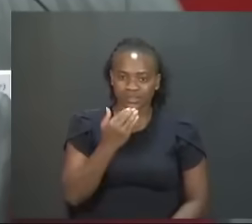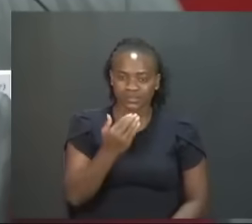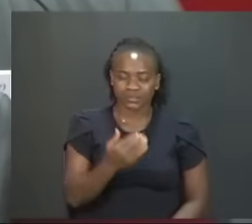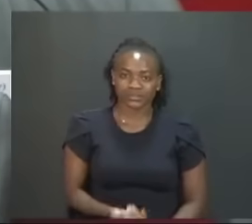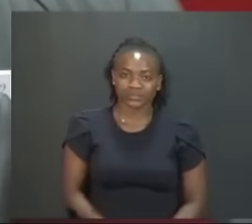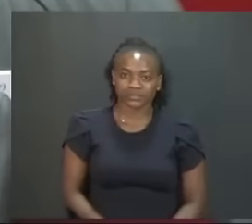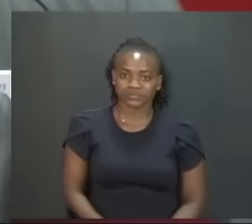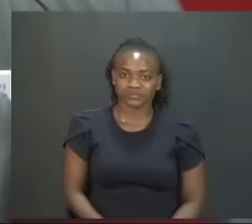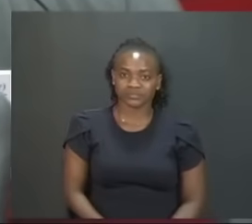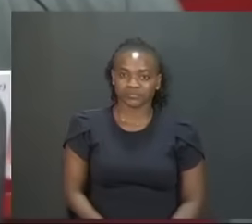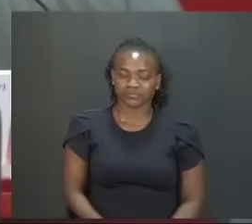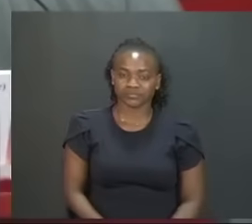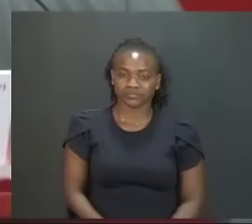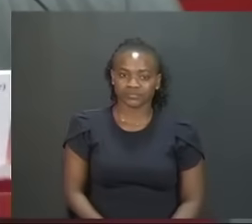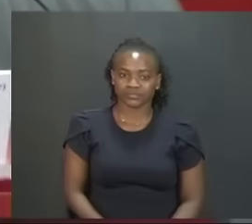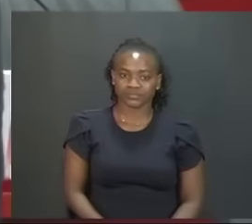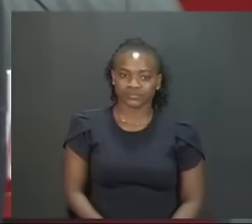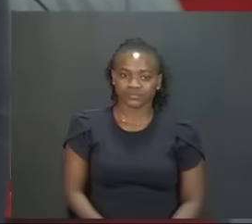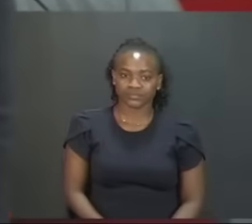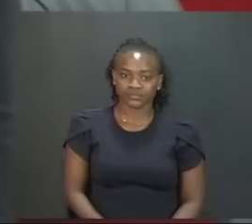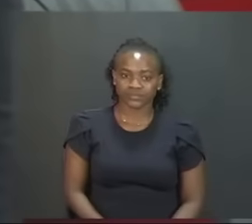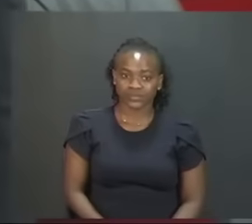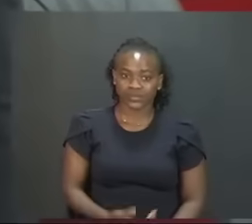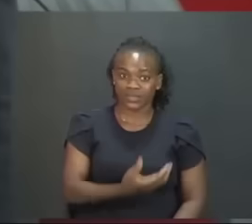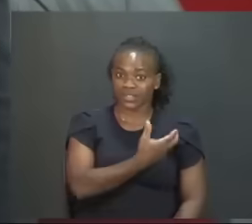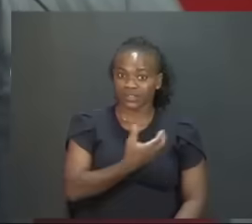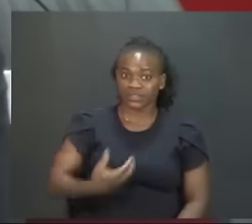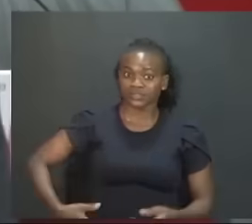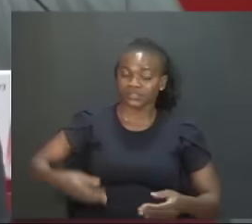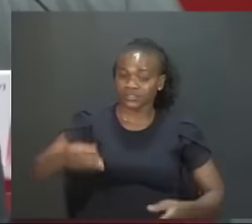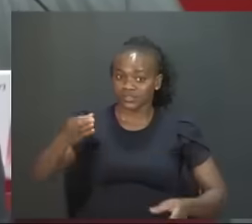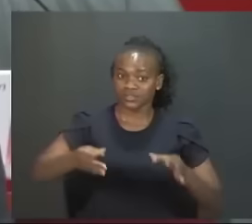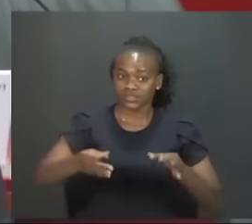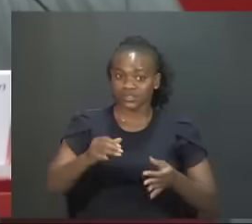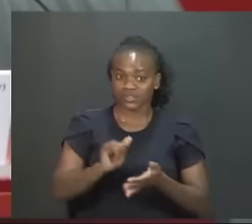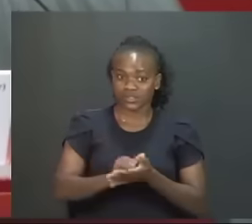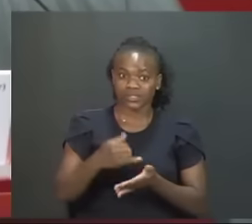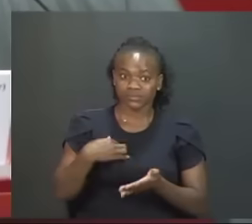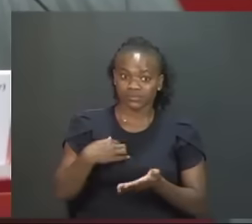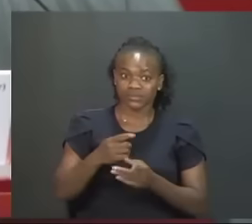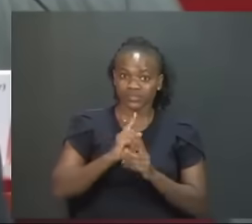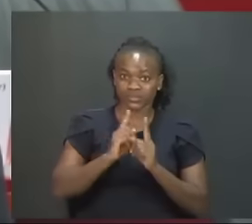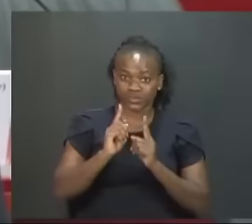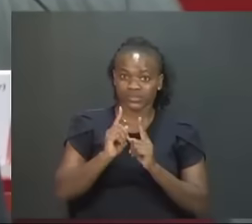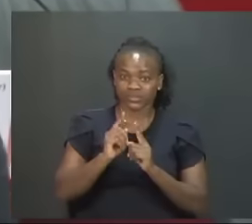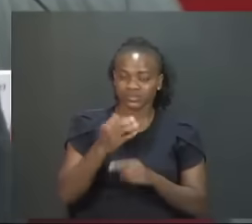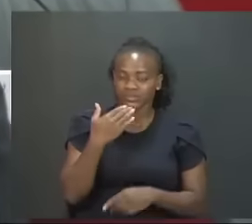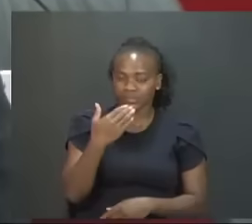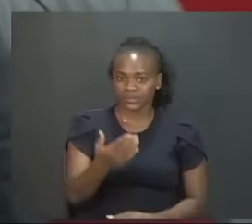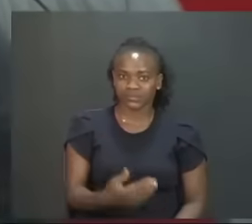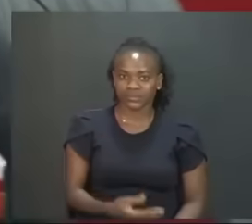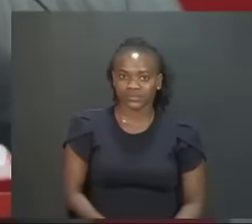Speaker. That of the Chief Justice. That's what I'm talking about. Thank you, Mr. Speaker.